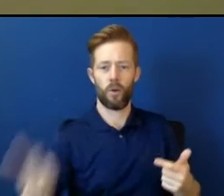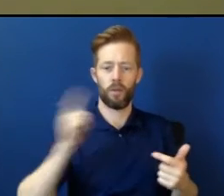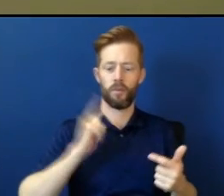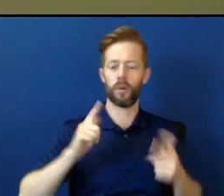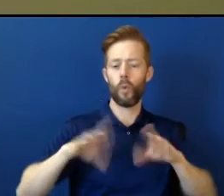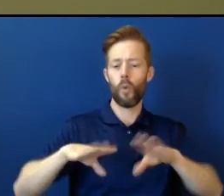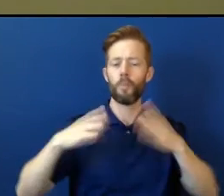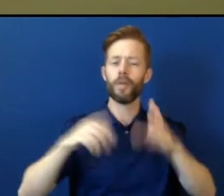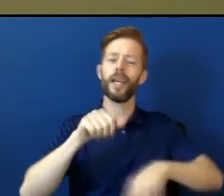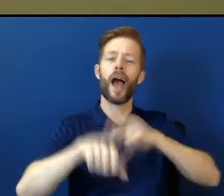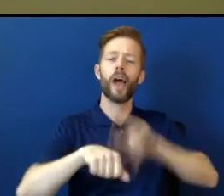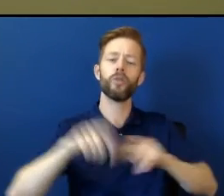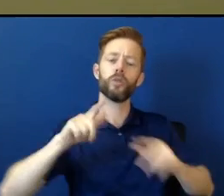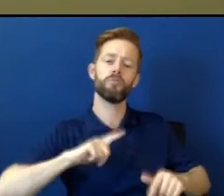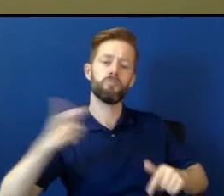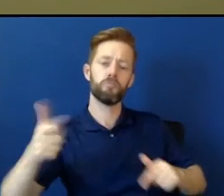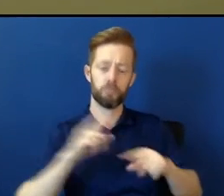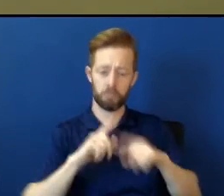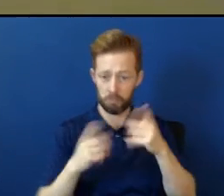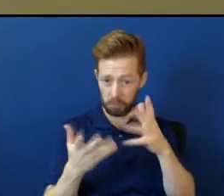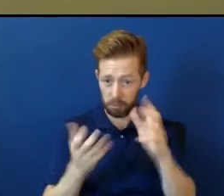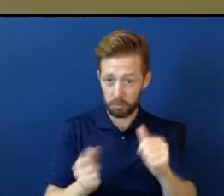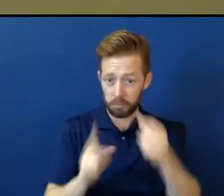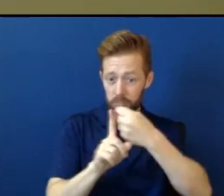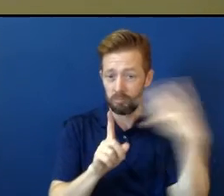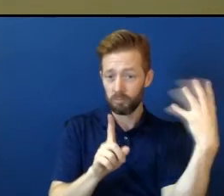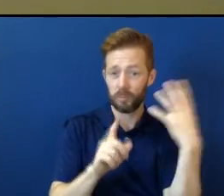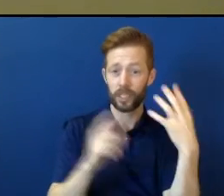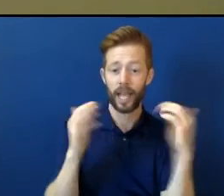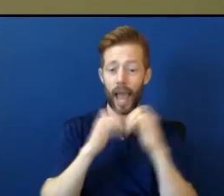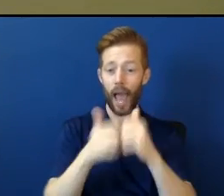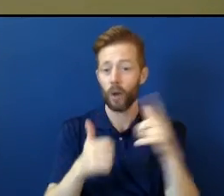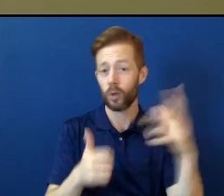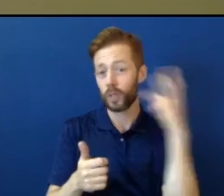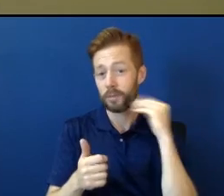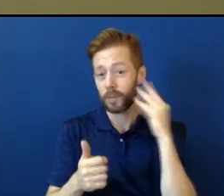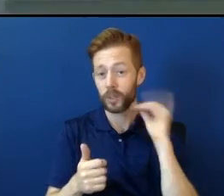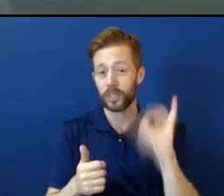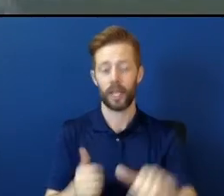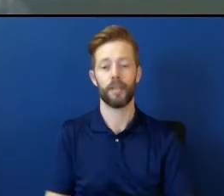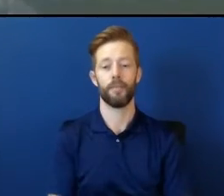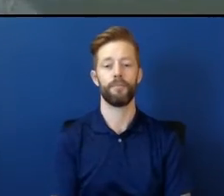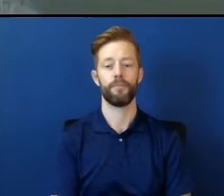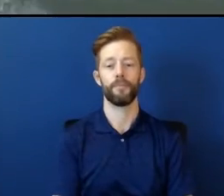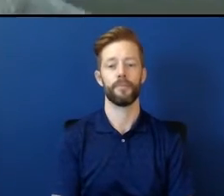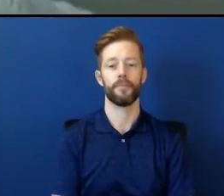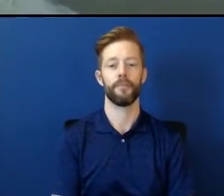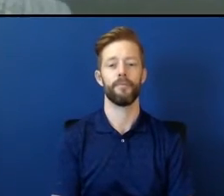conversations unfolding. But if you could talk a little bit more about how you've experienced the children.